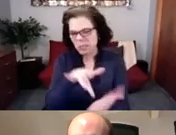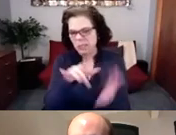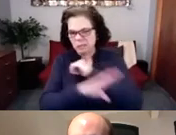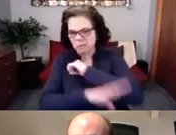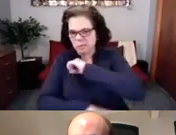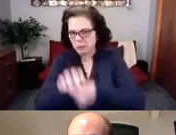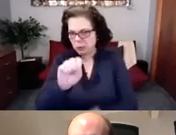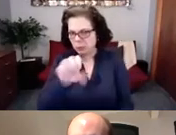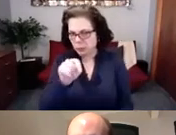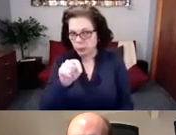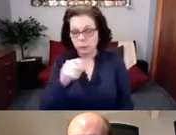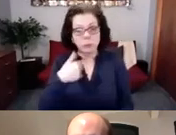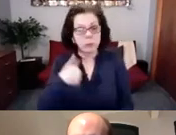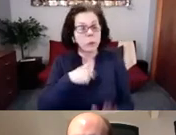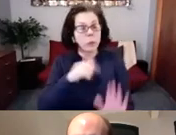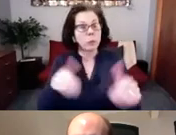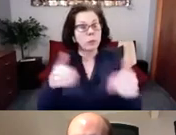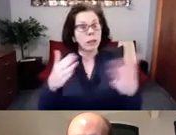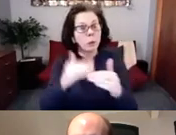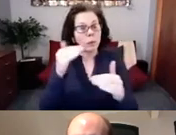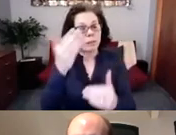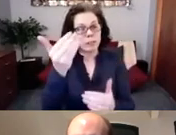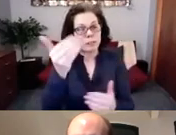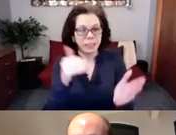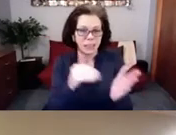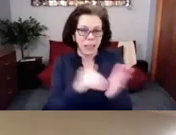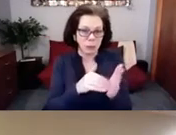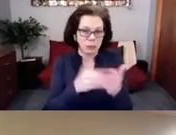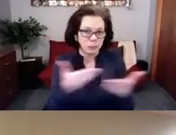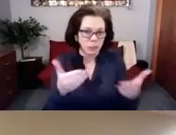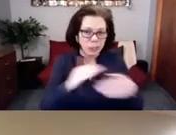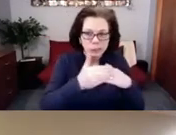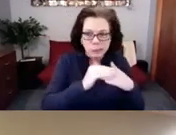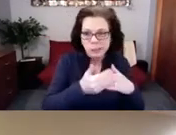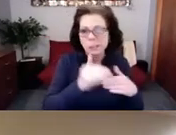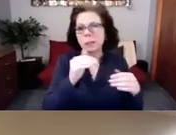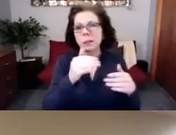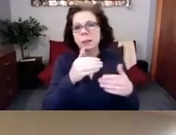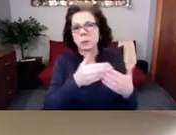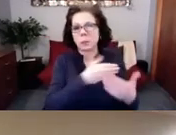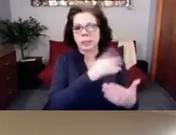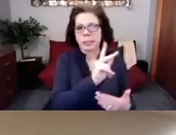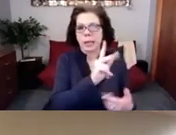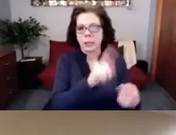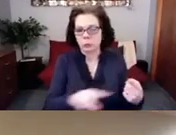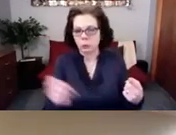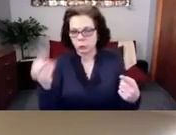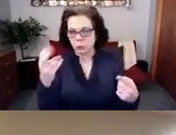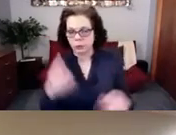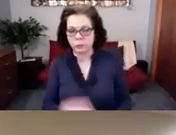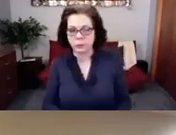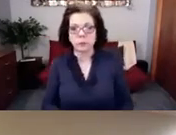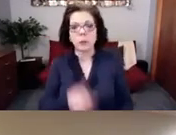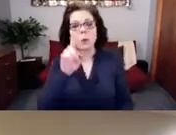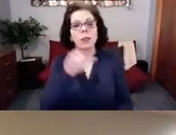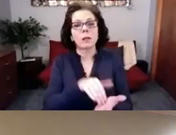over 15,000 devices to students, pre-K to 12. We've provided 1,500